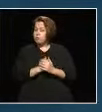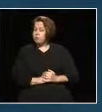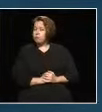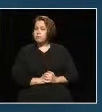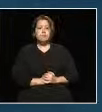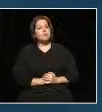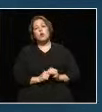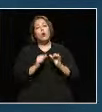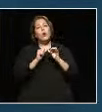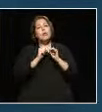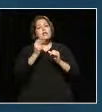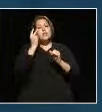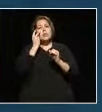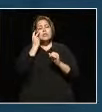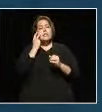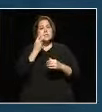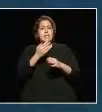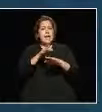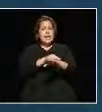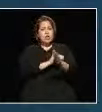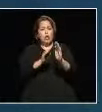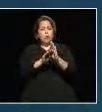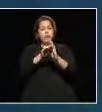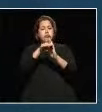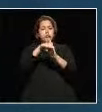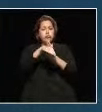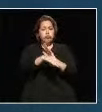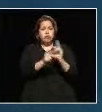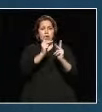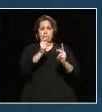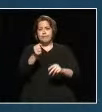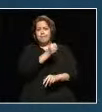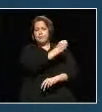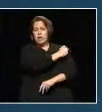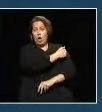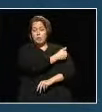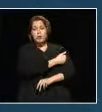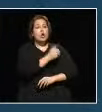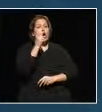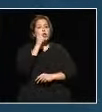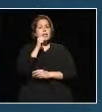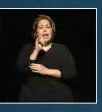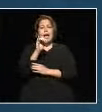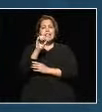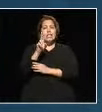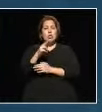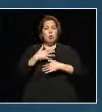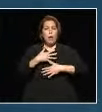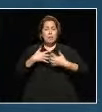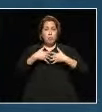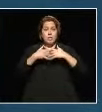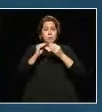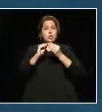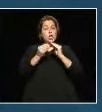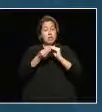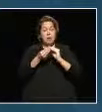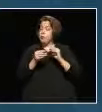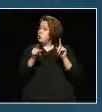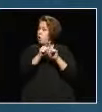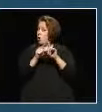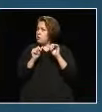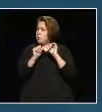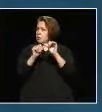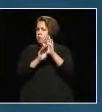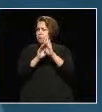We're continuing to see a gradual decline in hospitalizations, as I mentioned. Our daily ICU and ventilator numbers are also continuing